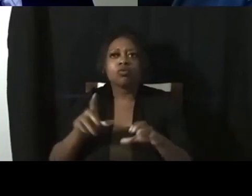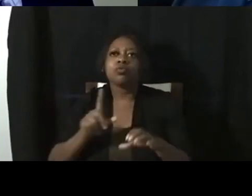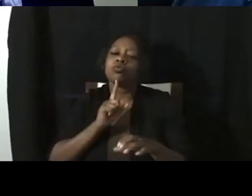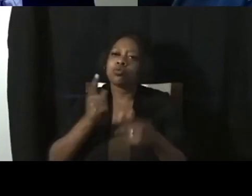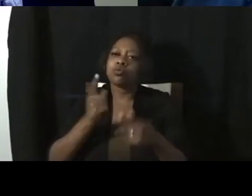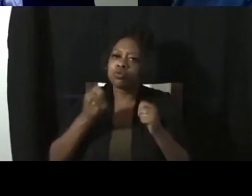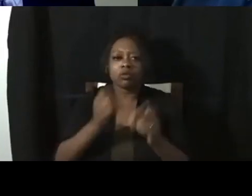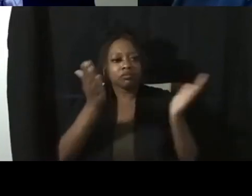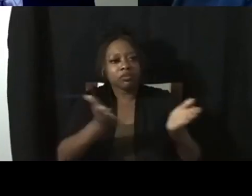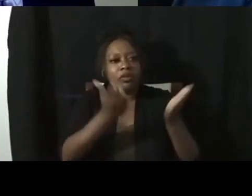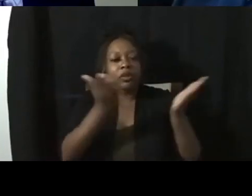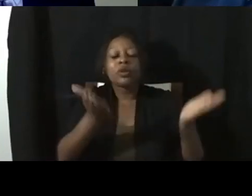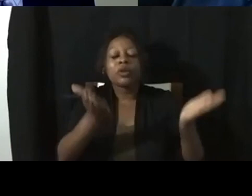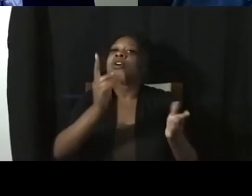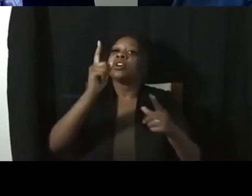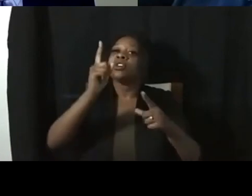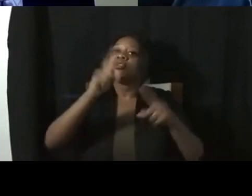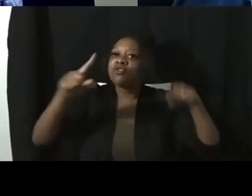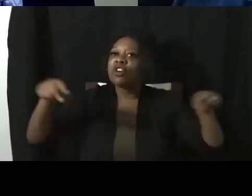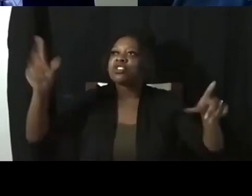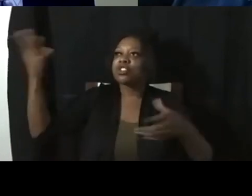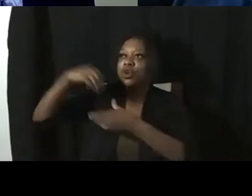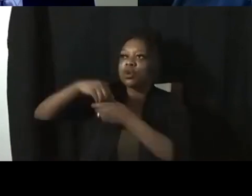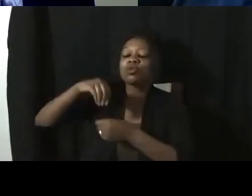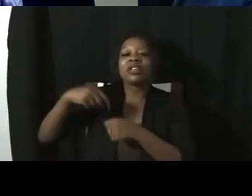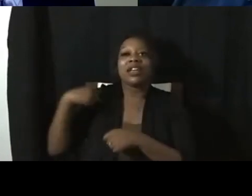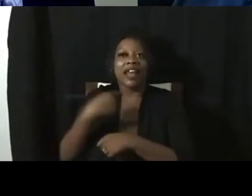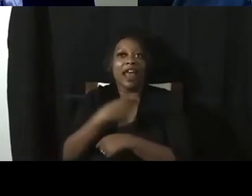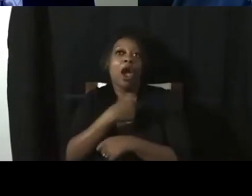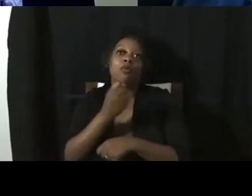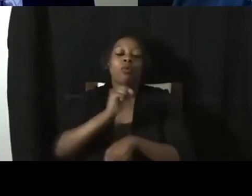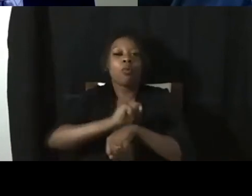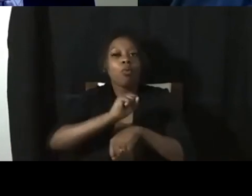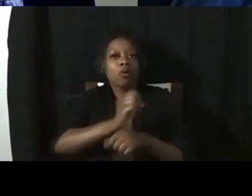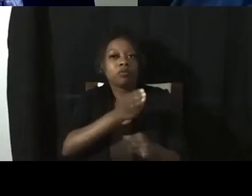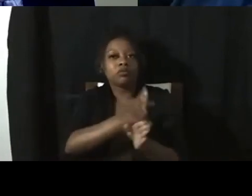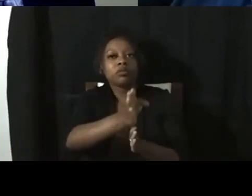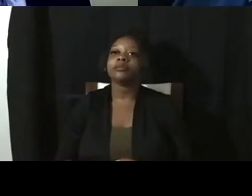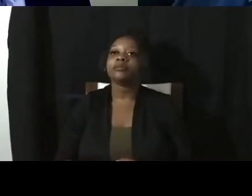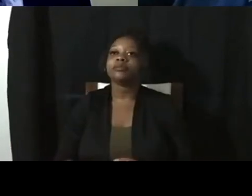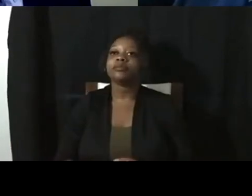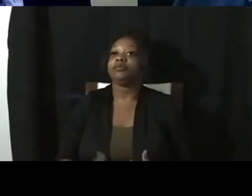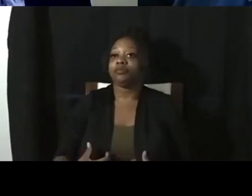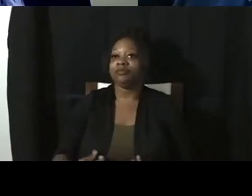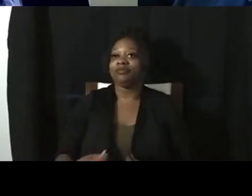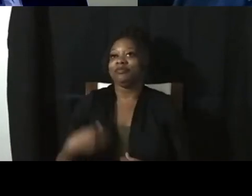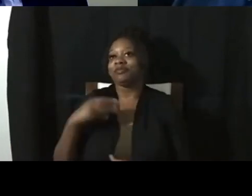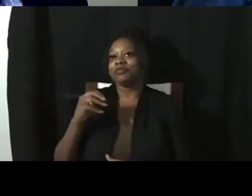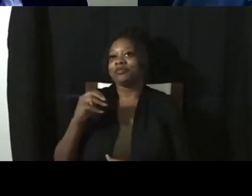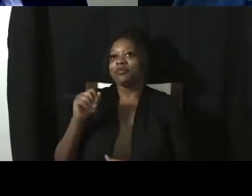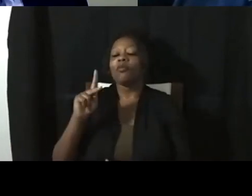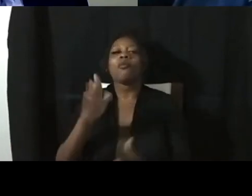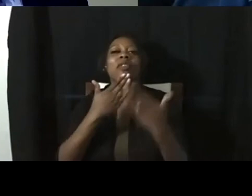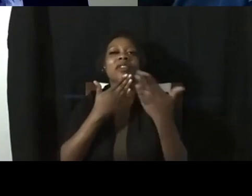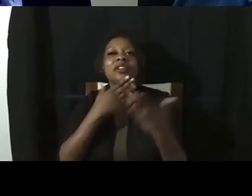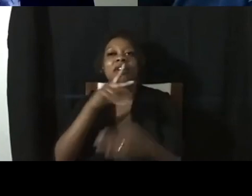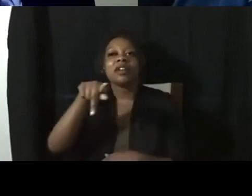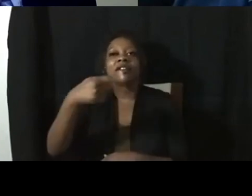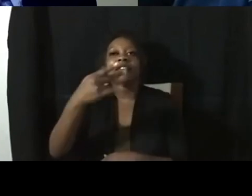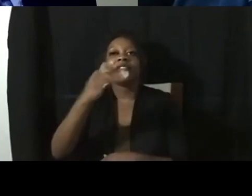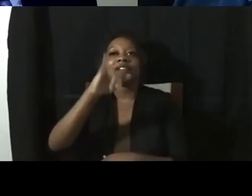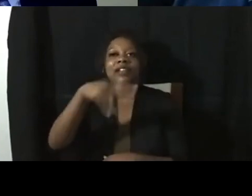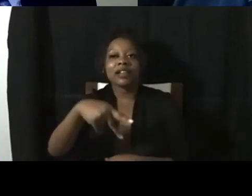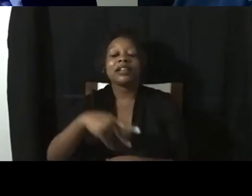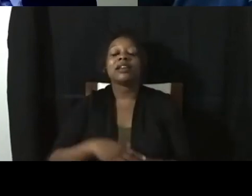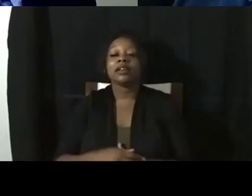but also in the work that we do. So I'll go Mark, Craig, and Shane. Yeah, thank you, Philip. So